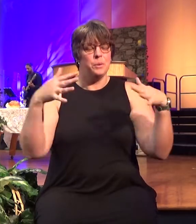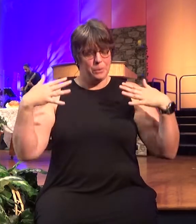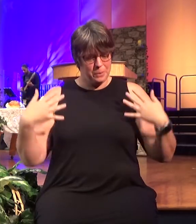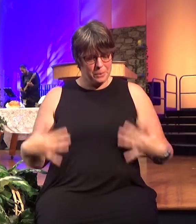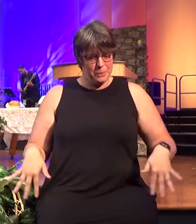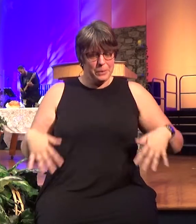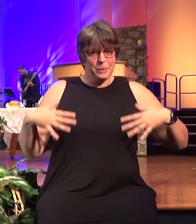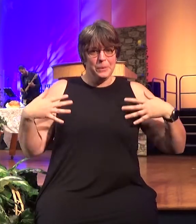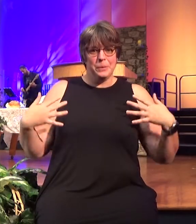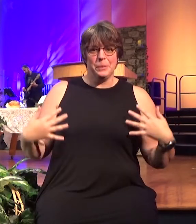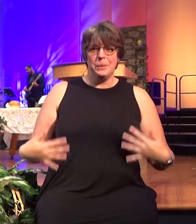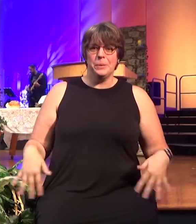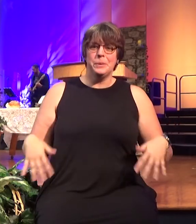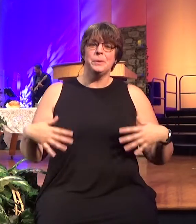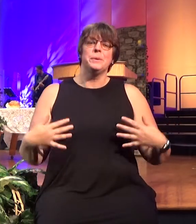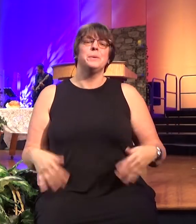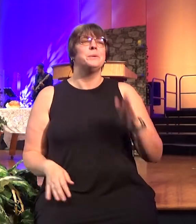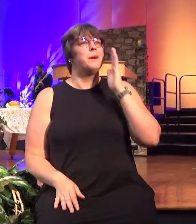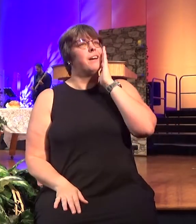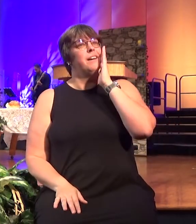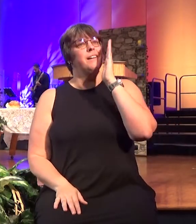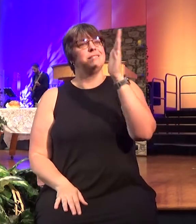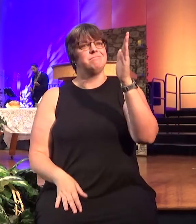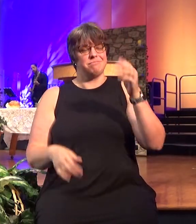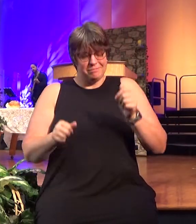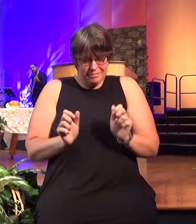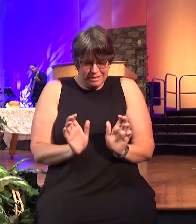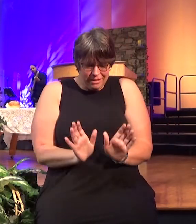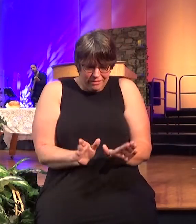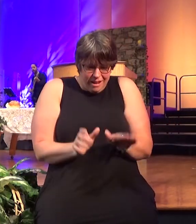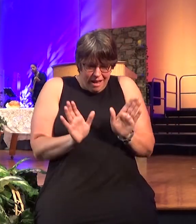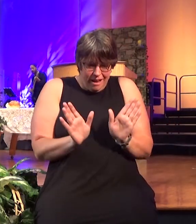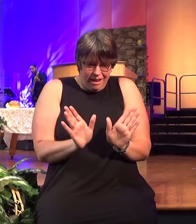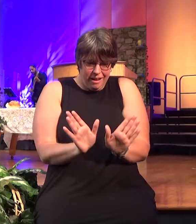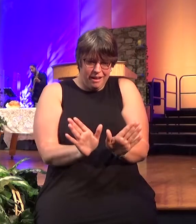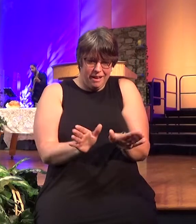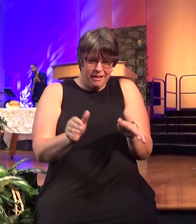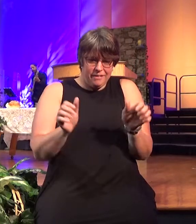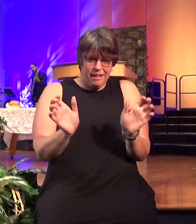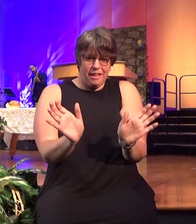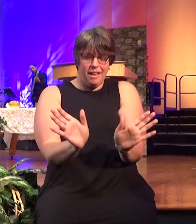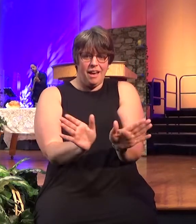Ooh, I will lift off and fly.